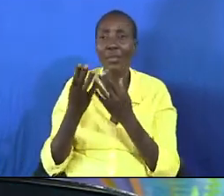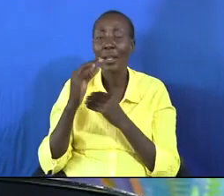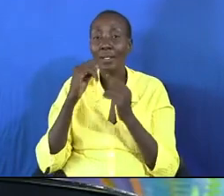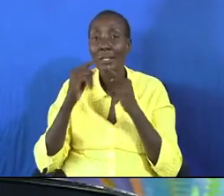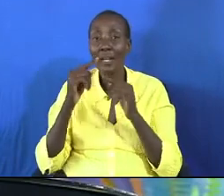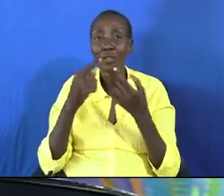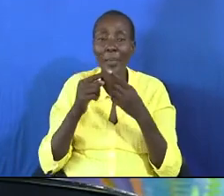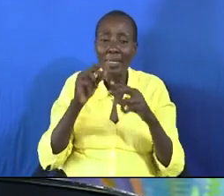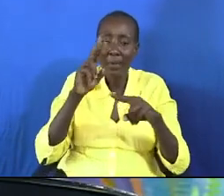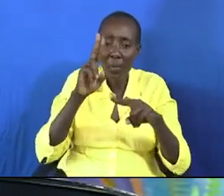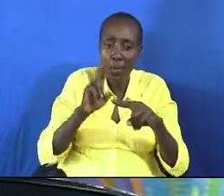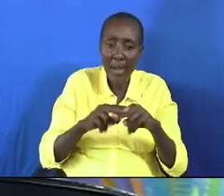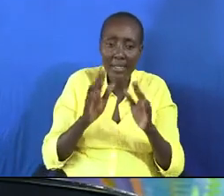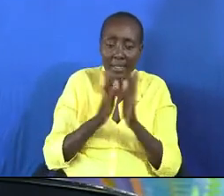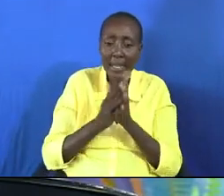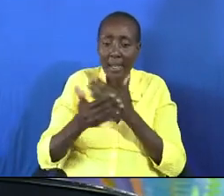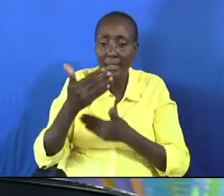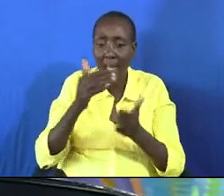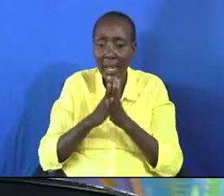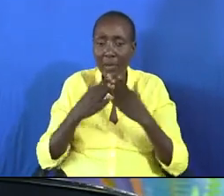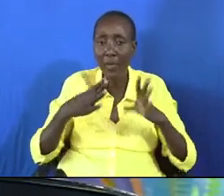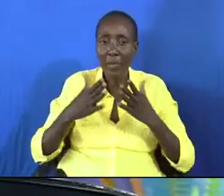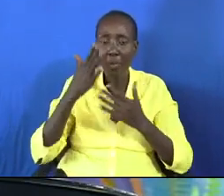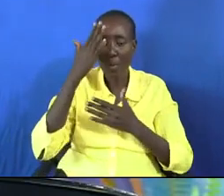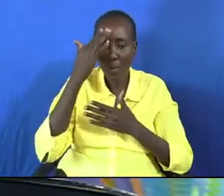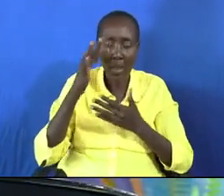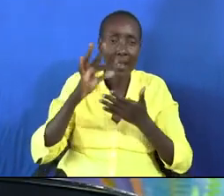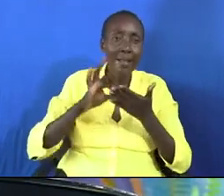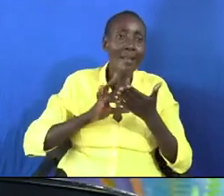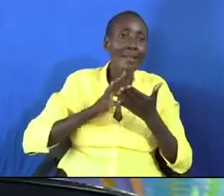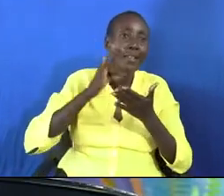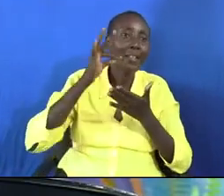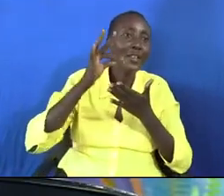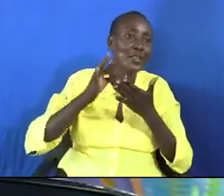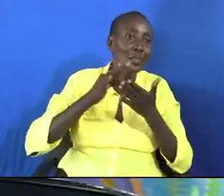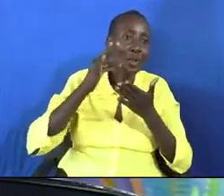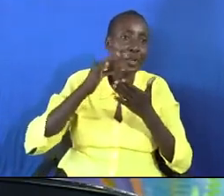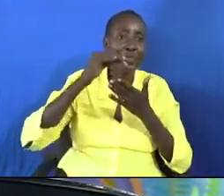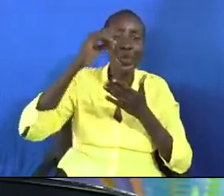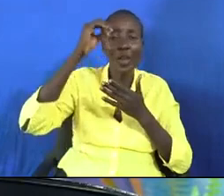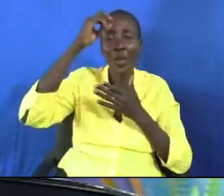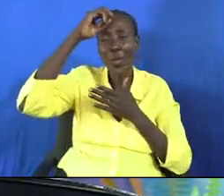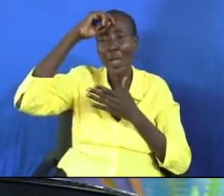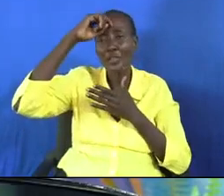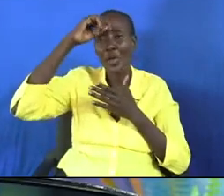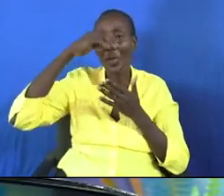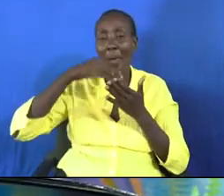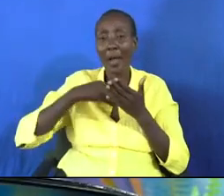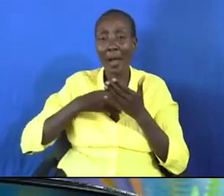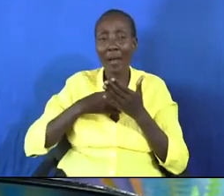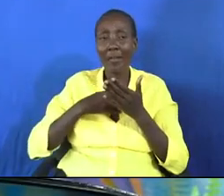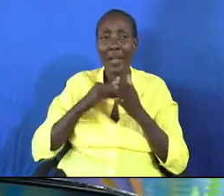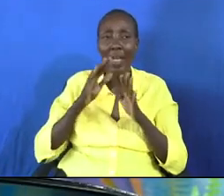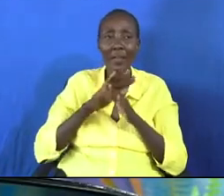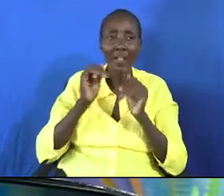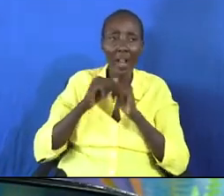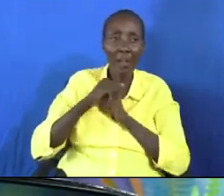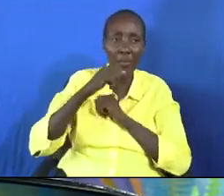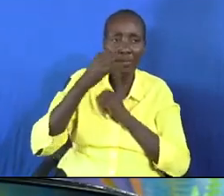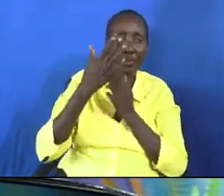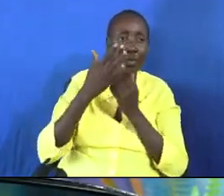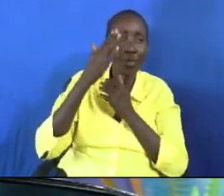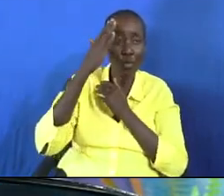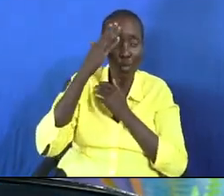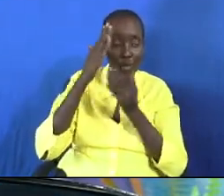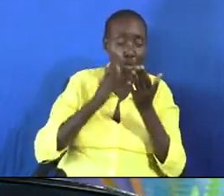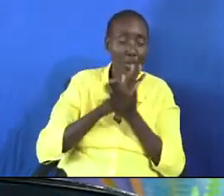people. Because what is spiritually discerned? What I can discern in the spirit,